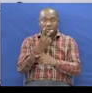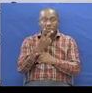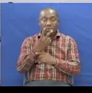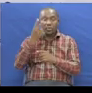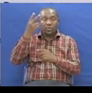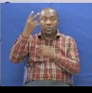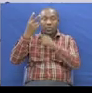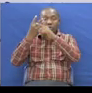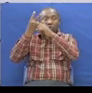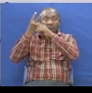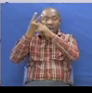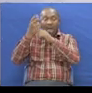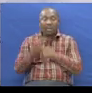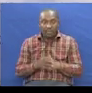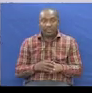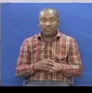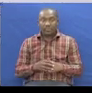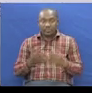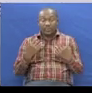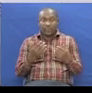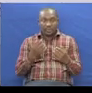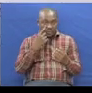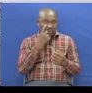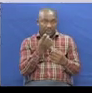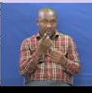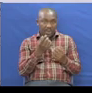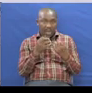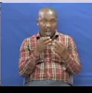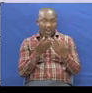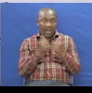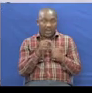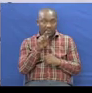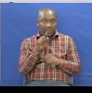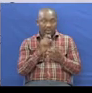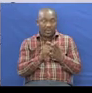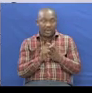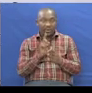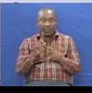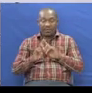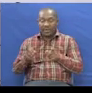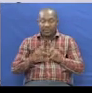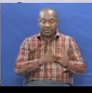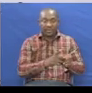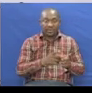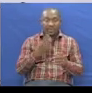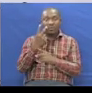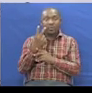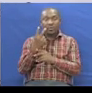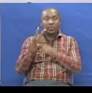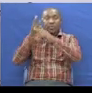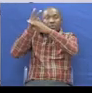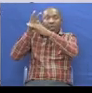directly as it is here. But see it, can I write this equation in the difference of 2 square? That will be